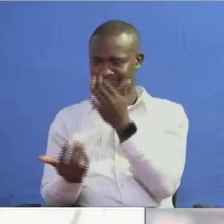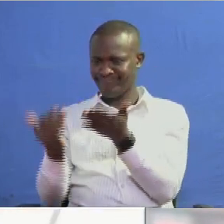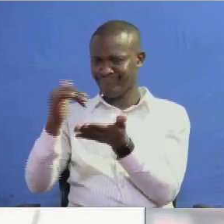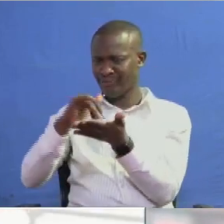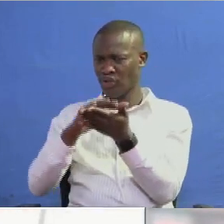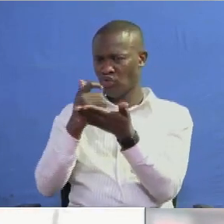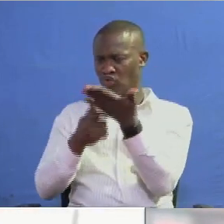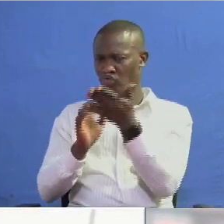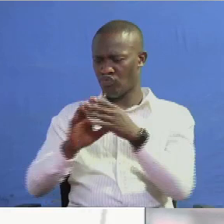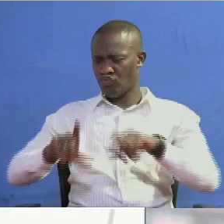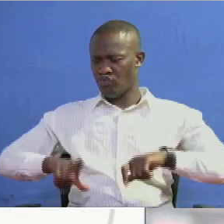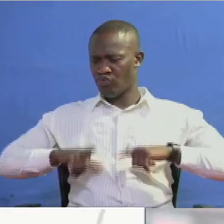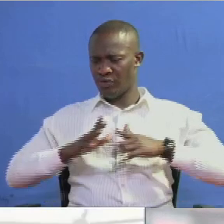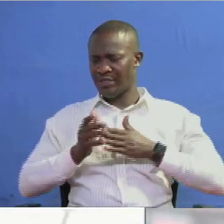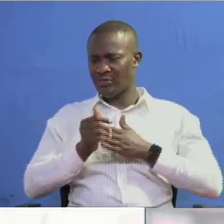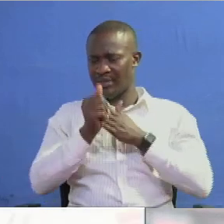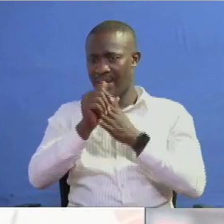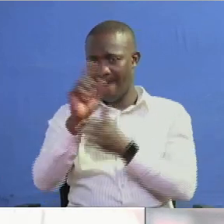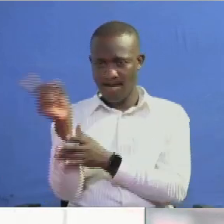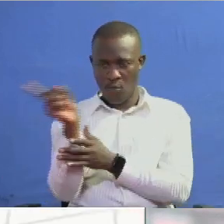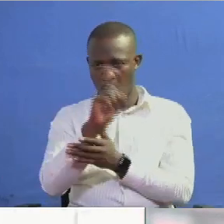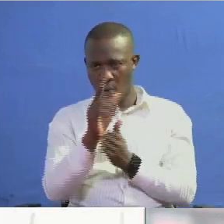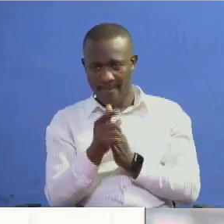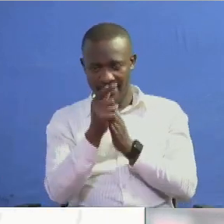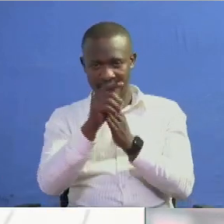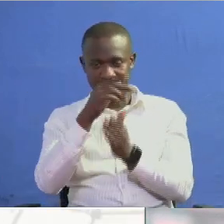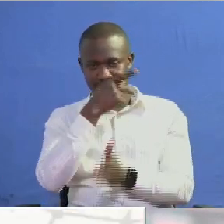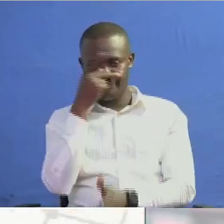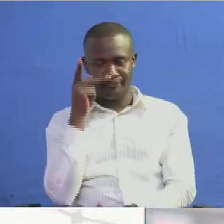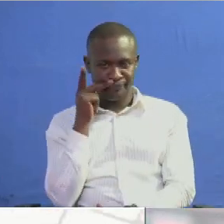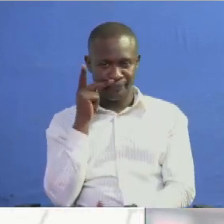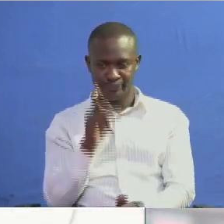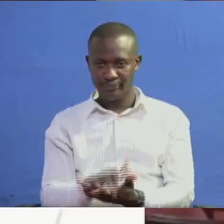the country that was led by Wiper leader Kalonzo Musyoka. Listen in.